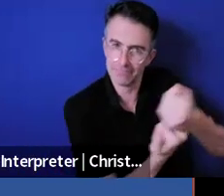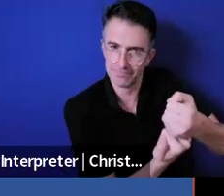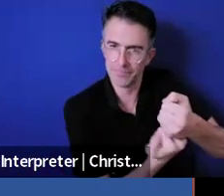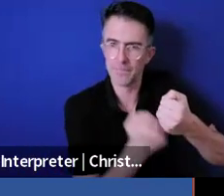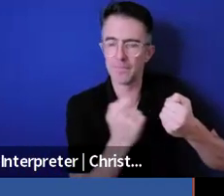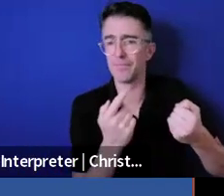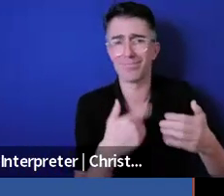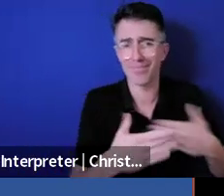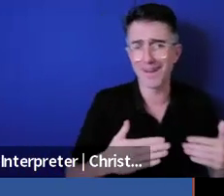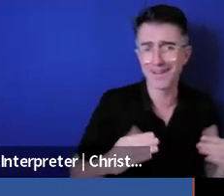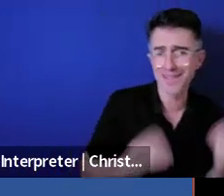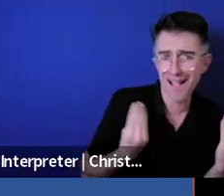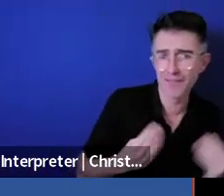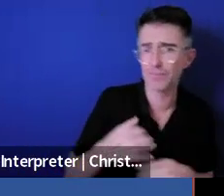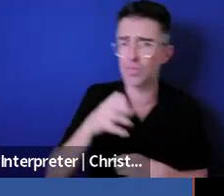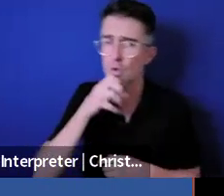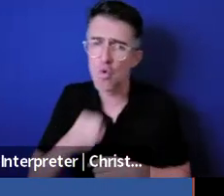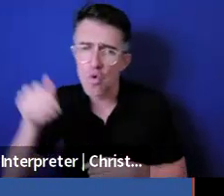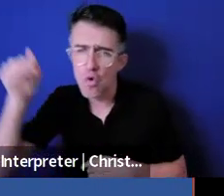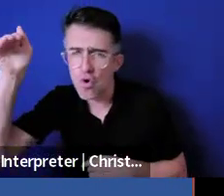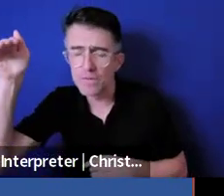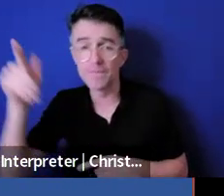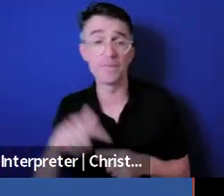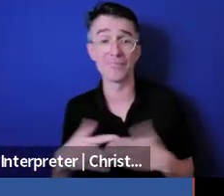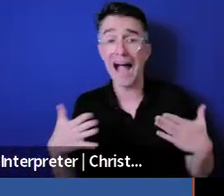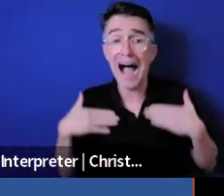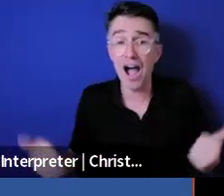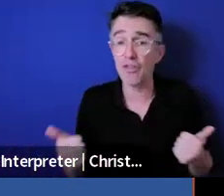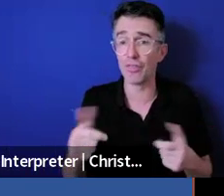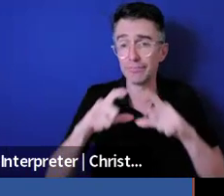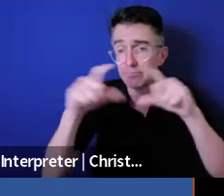insurance, unemployment benefit, maternity leave, etc.